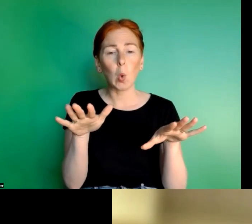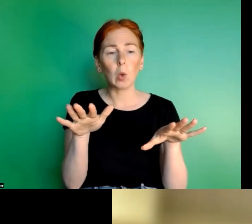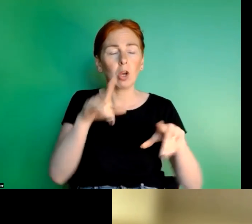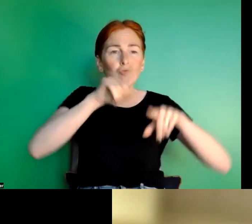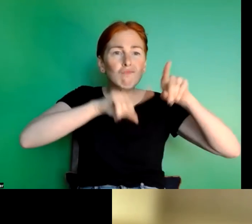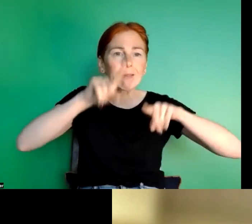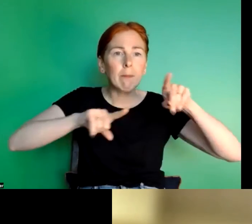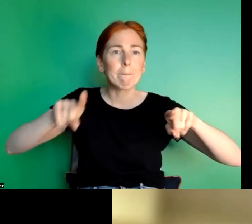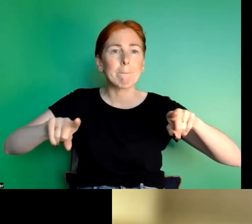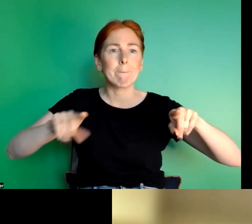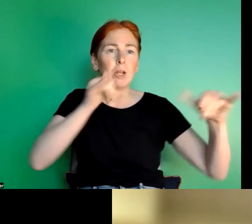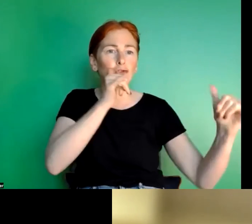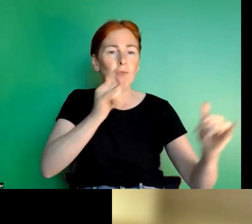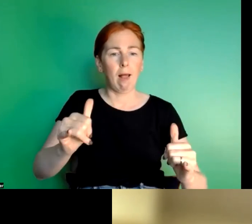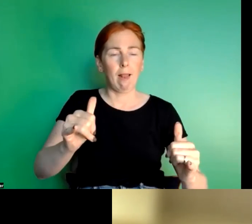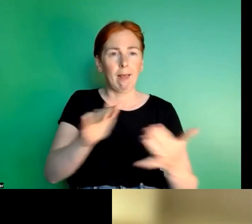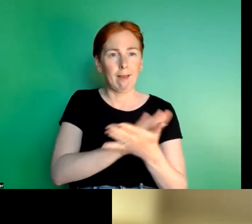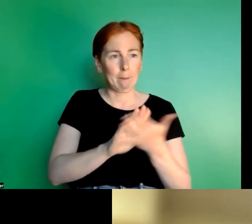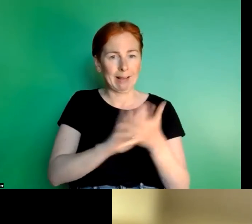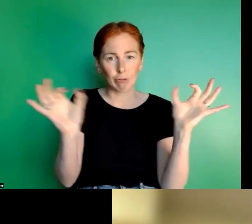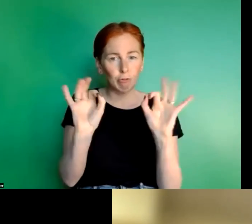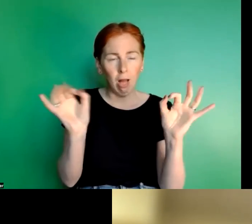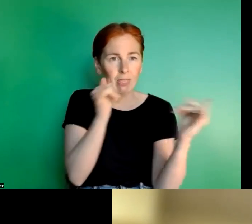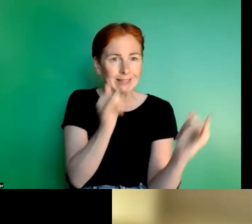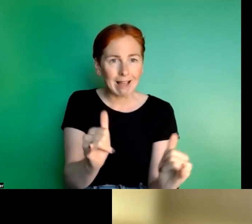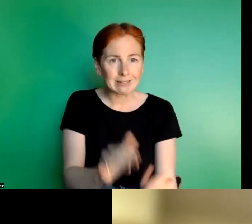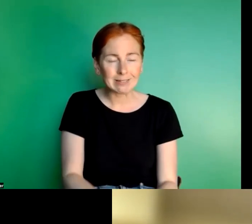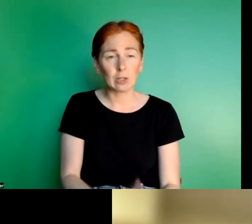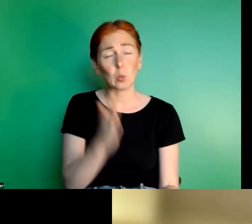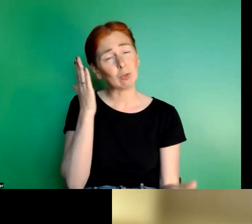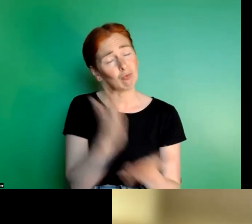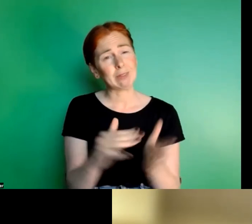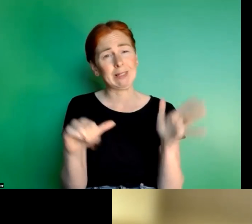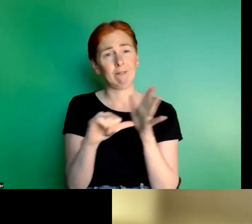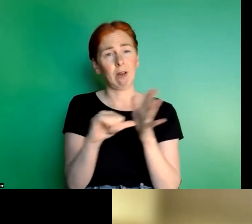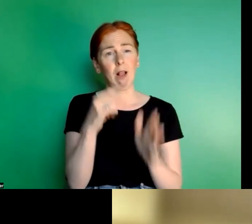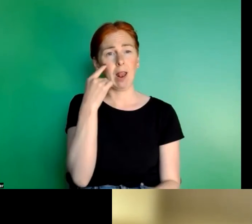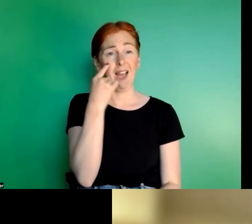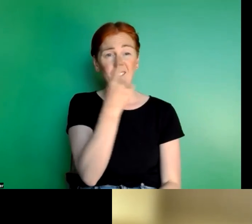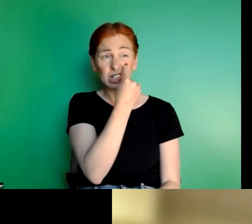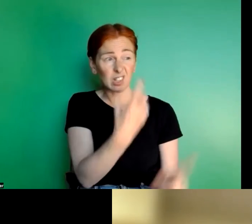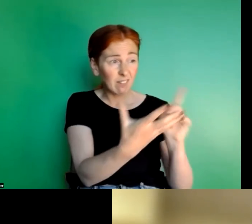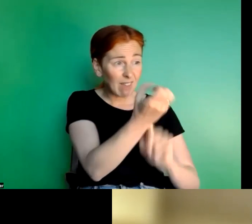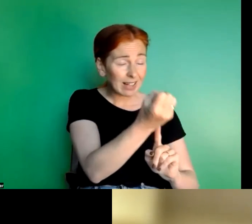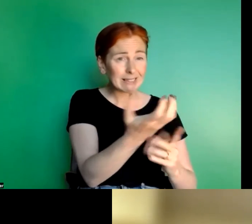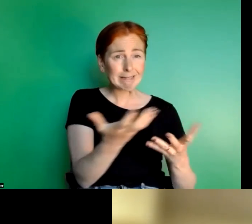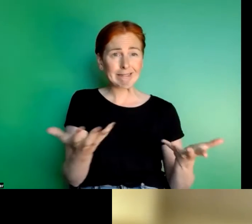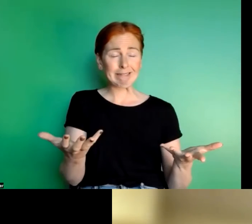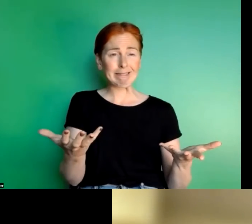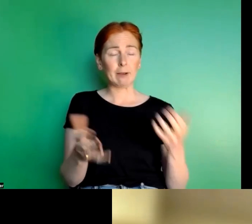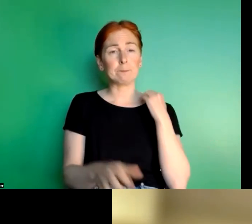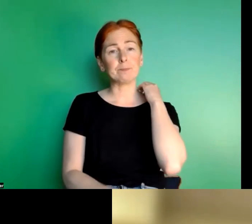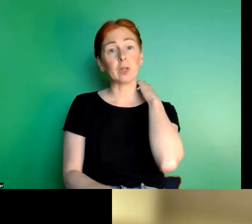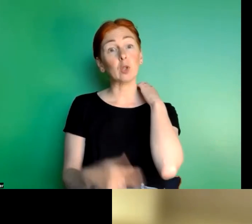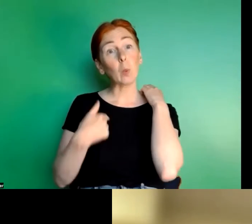give cast iron evidence that this is doing anything. So what do I say? I say, if you come to me and